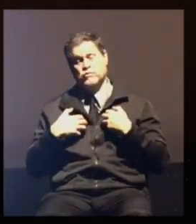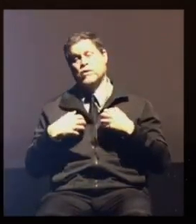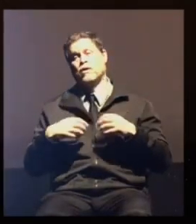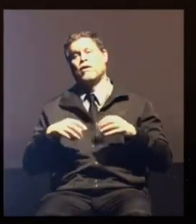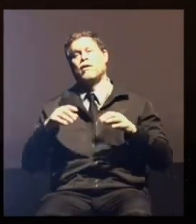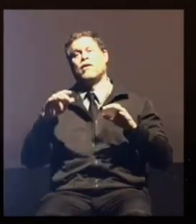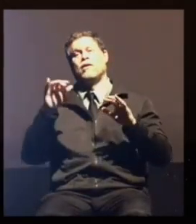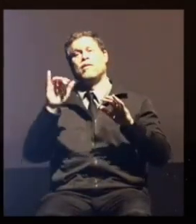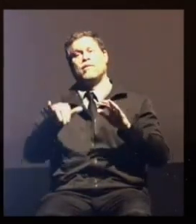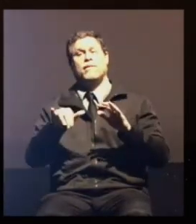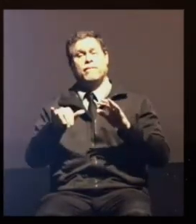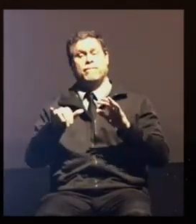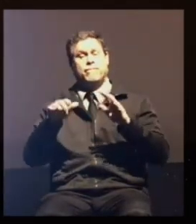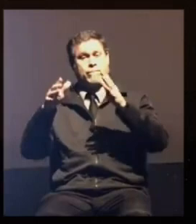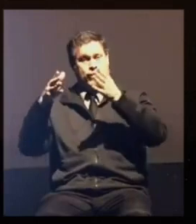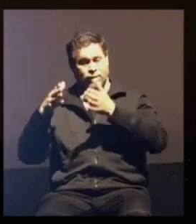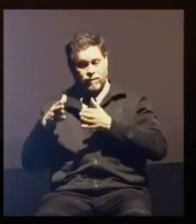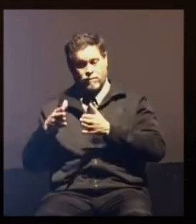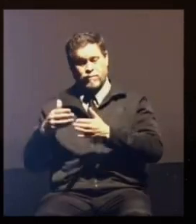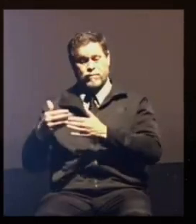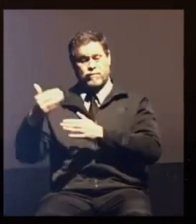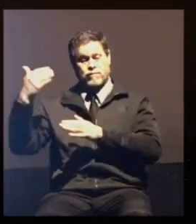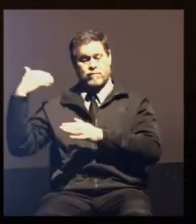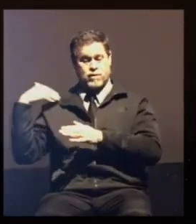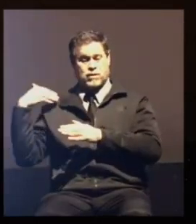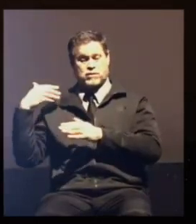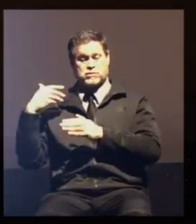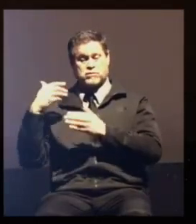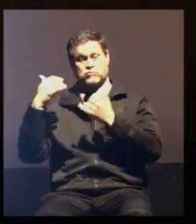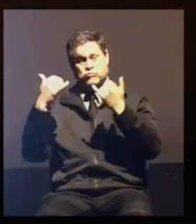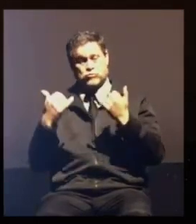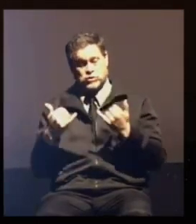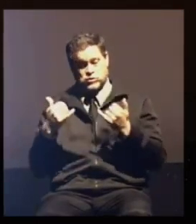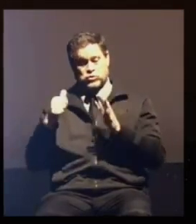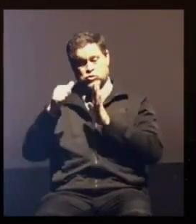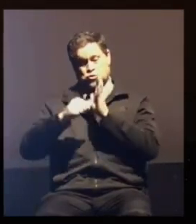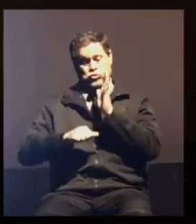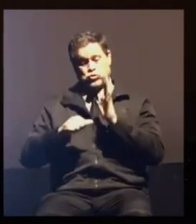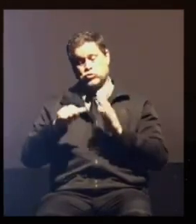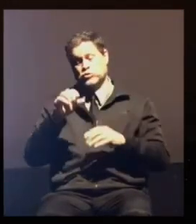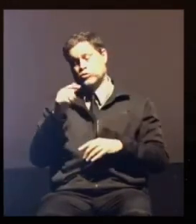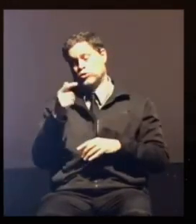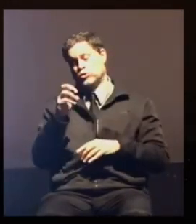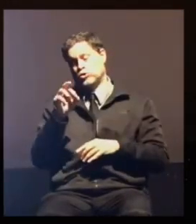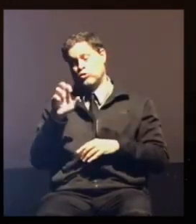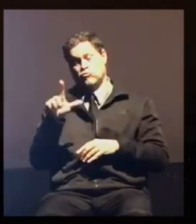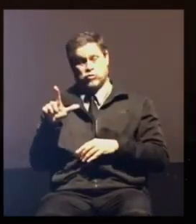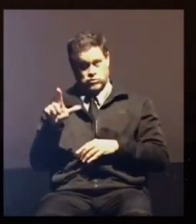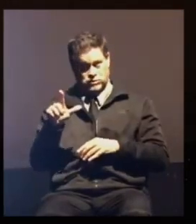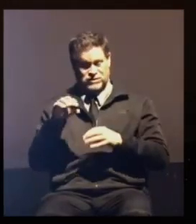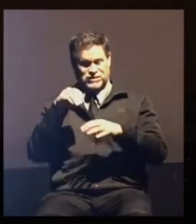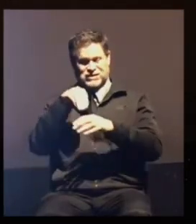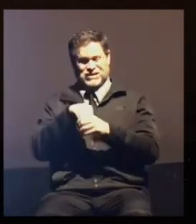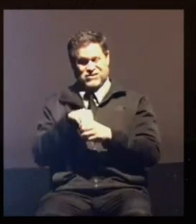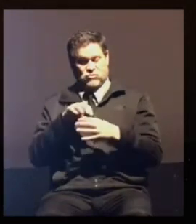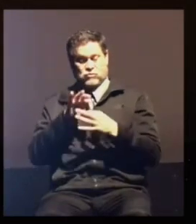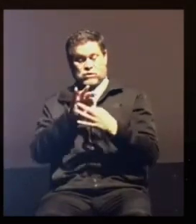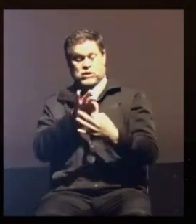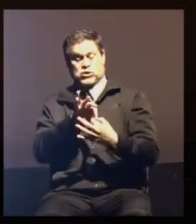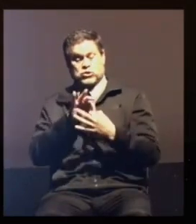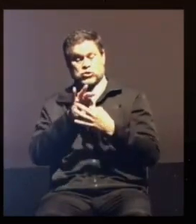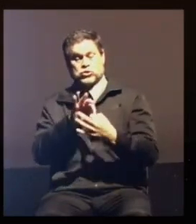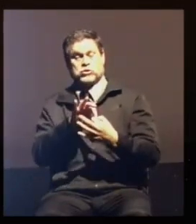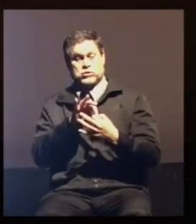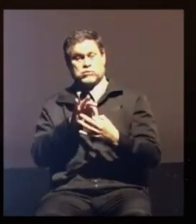Vivek Murthy, the past and present Surgeon General, said this: "It is in our relationships